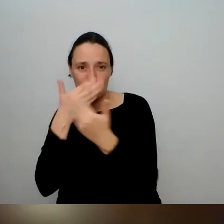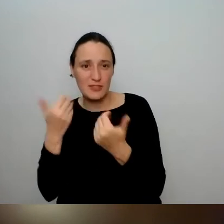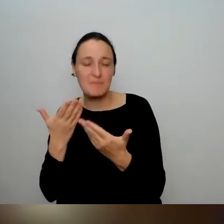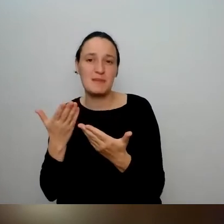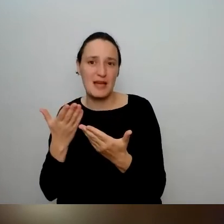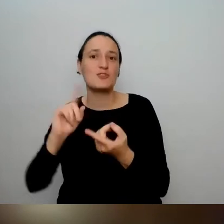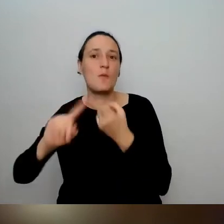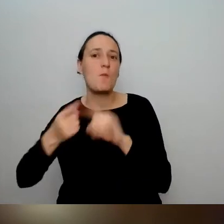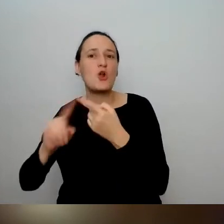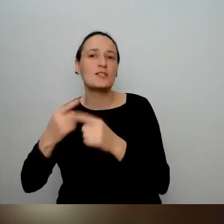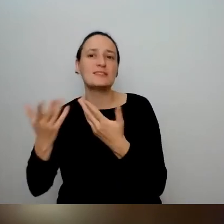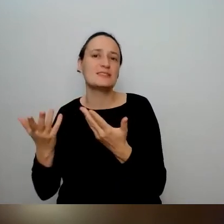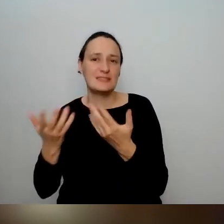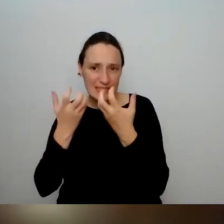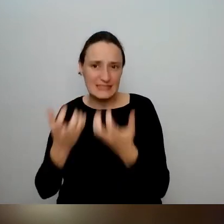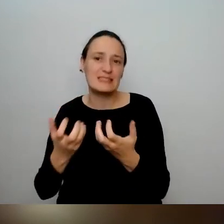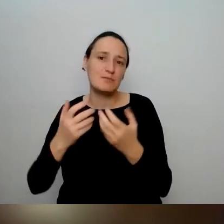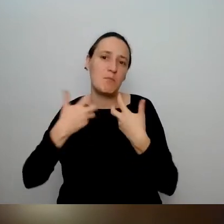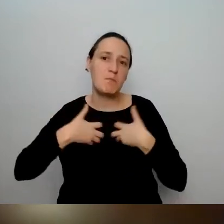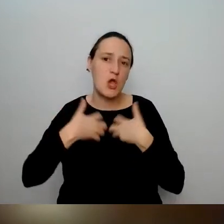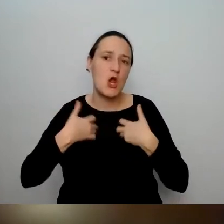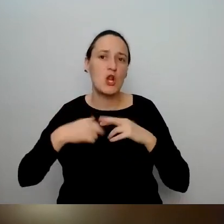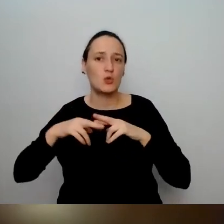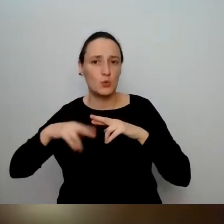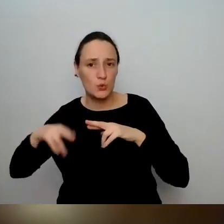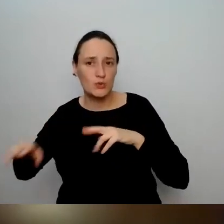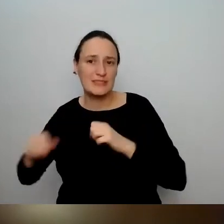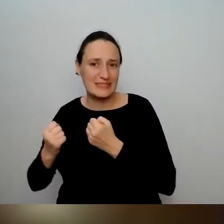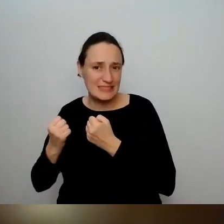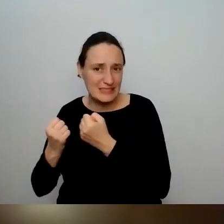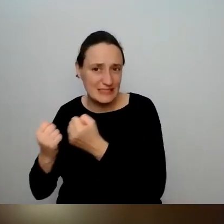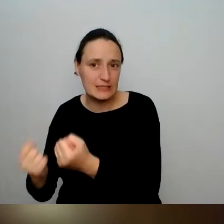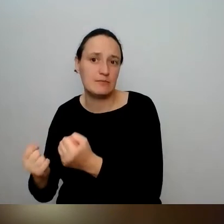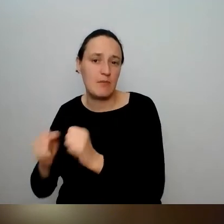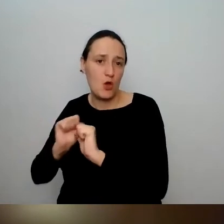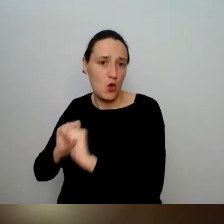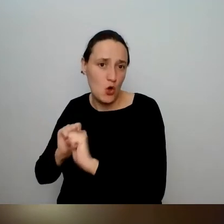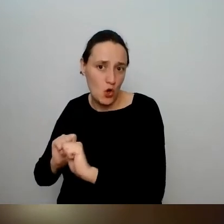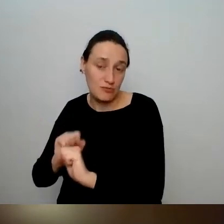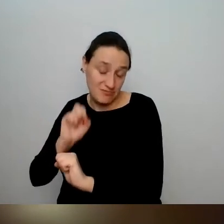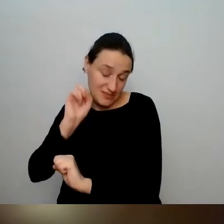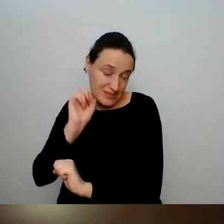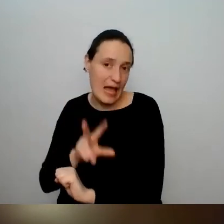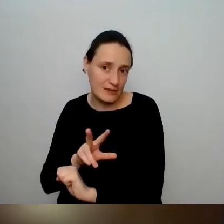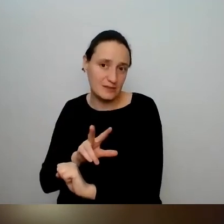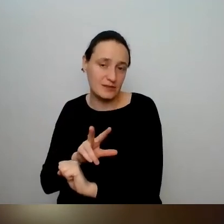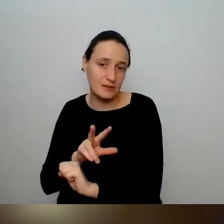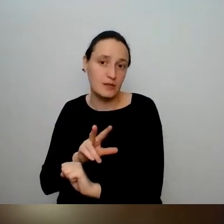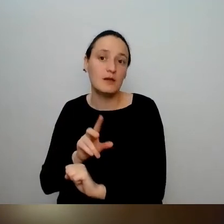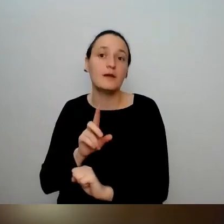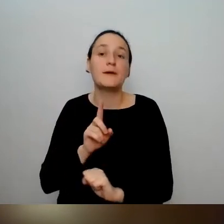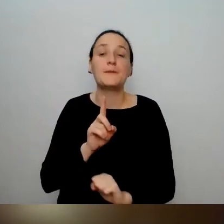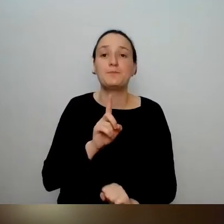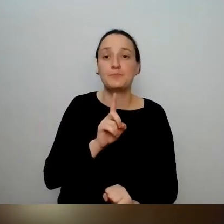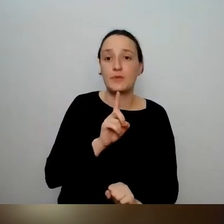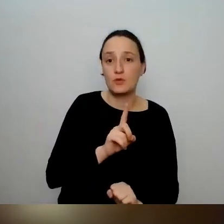can do yourself by protecting your own artificial light sources, talking about the subject. You know, just being here